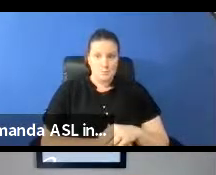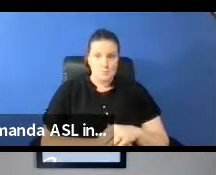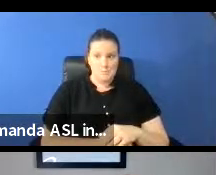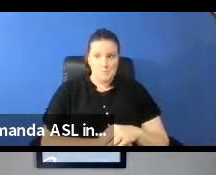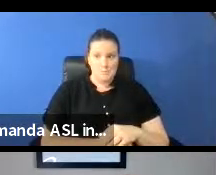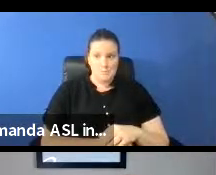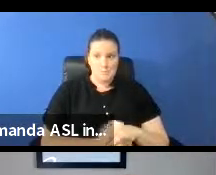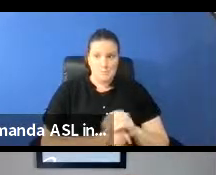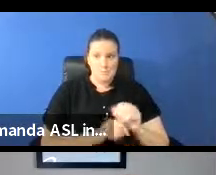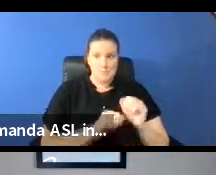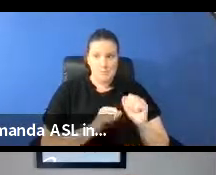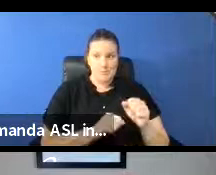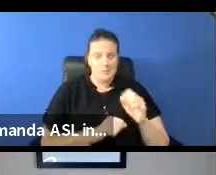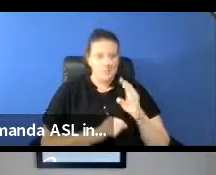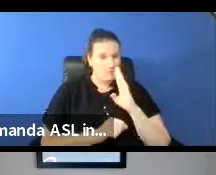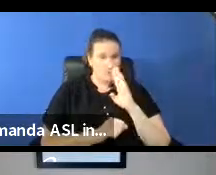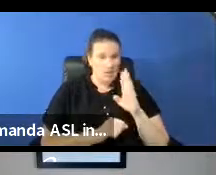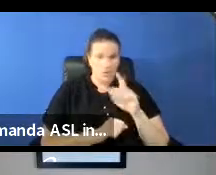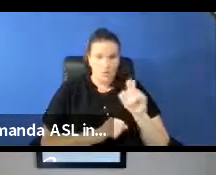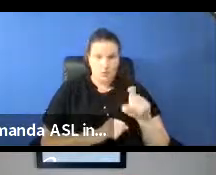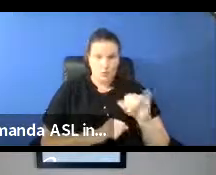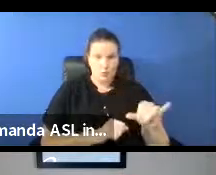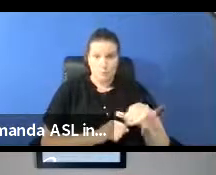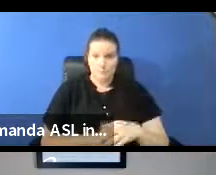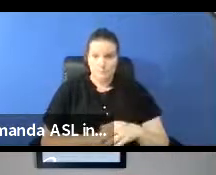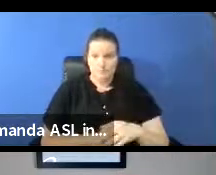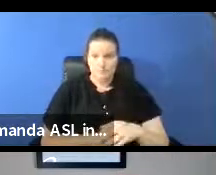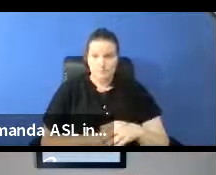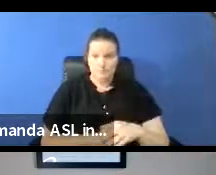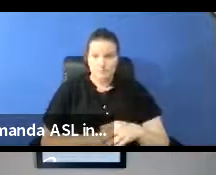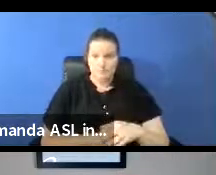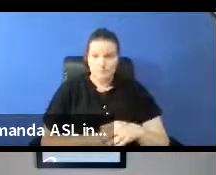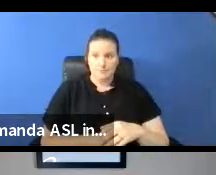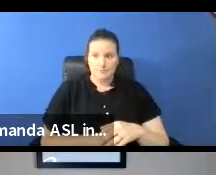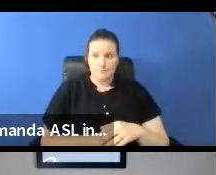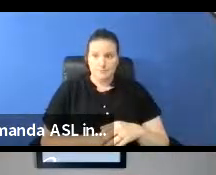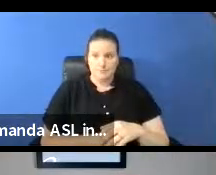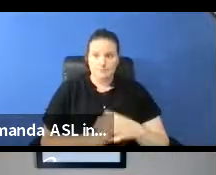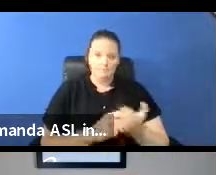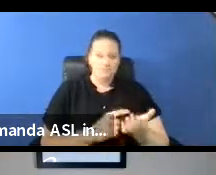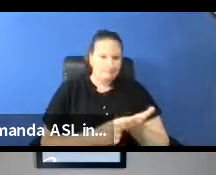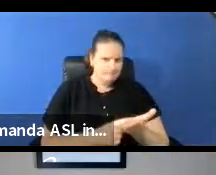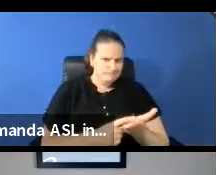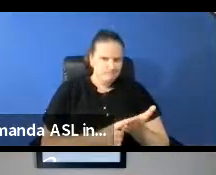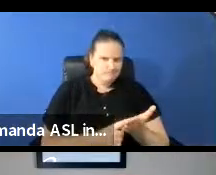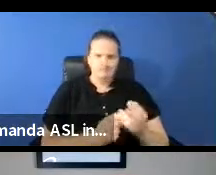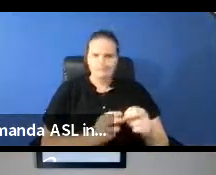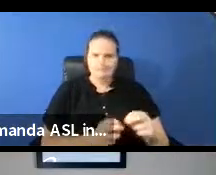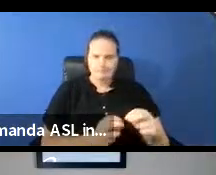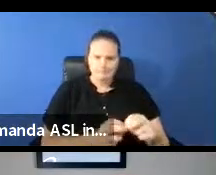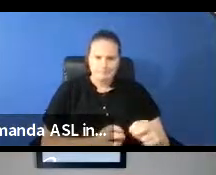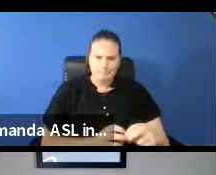Could be a frank question too. There was extensive